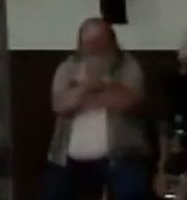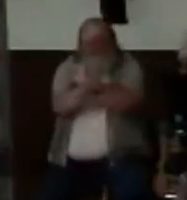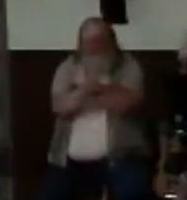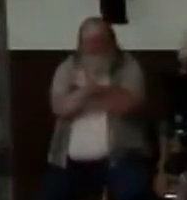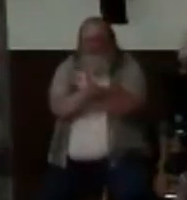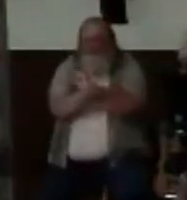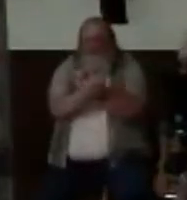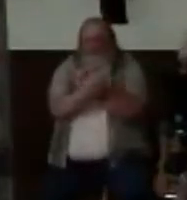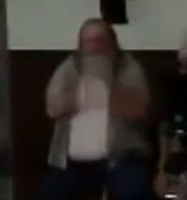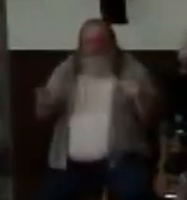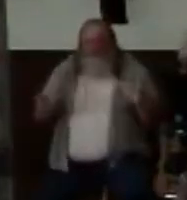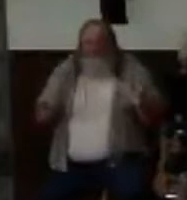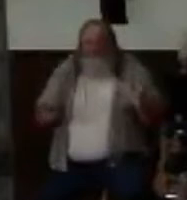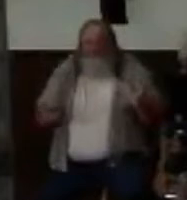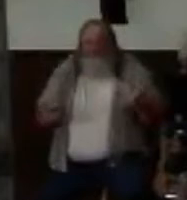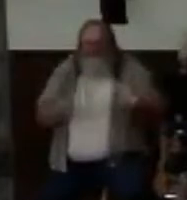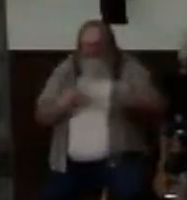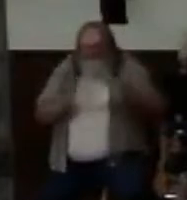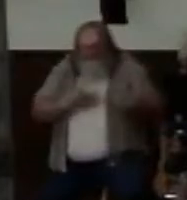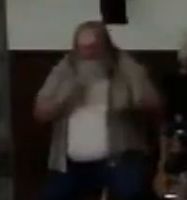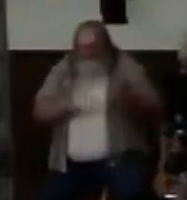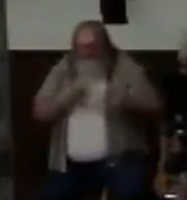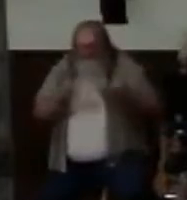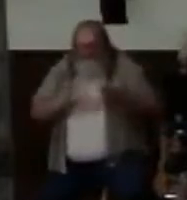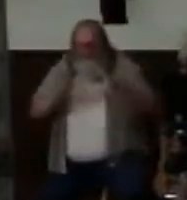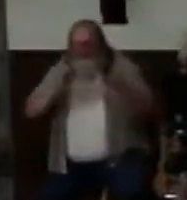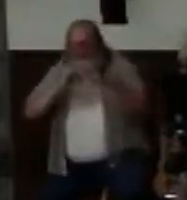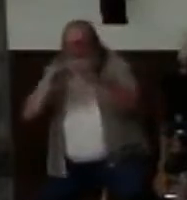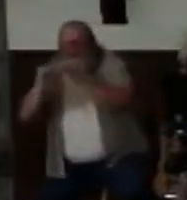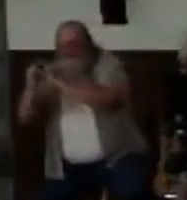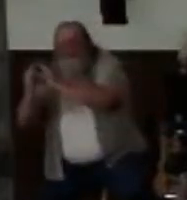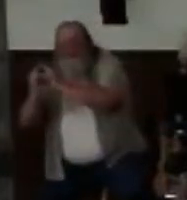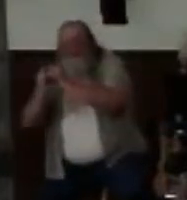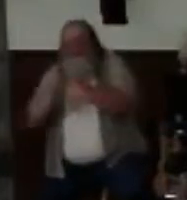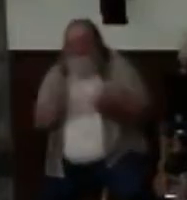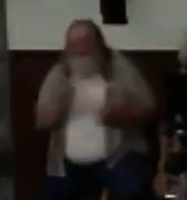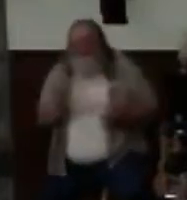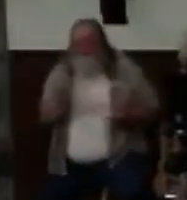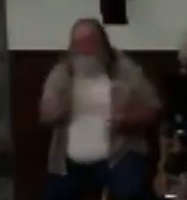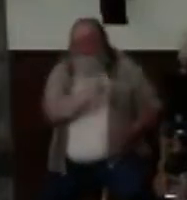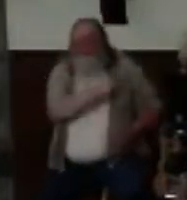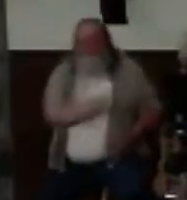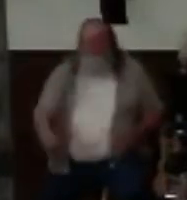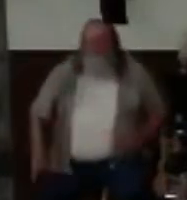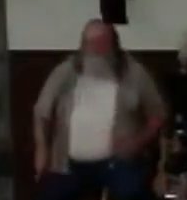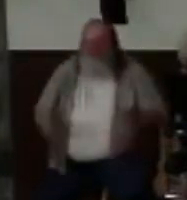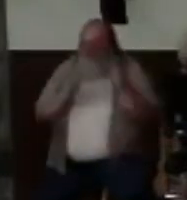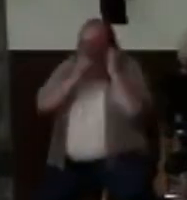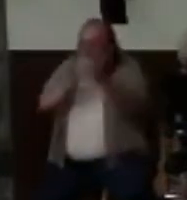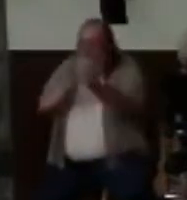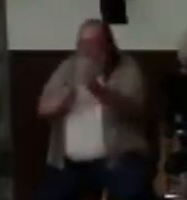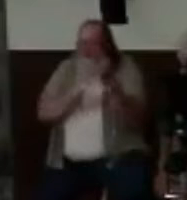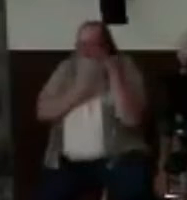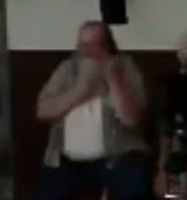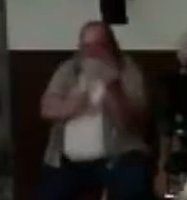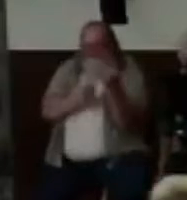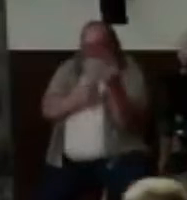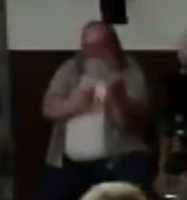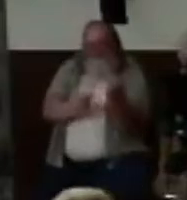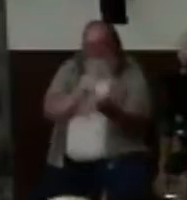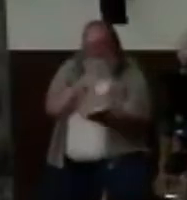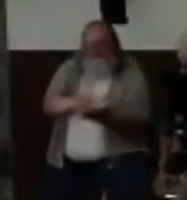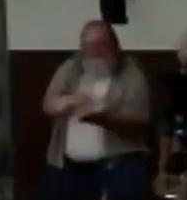left among the ruins of the city. Then the Lord will go out and fight against those nations, as he has fought in times